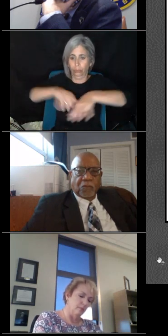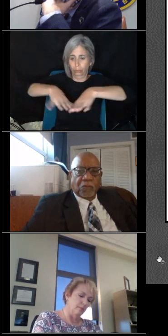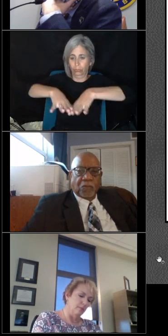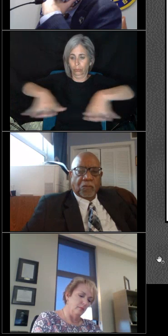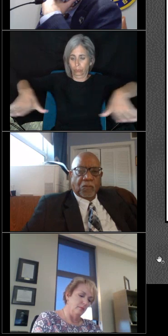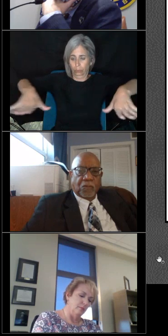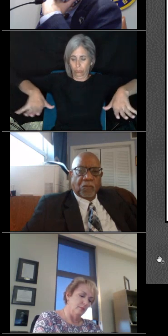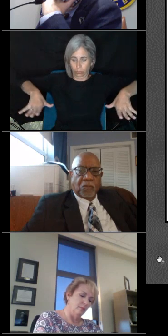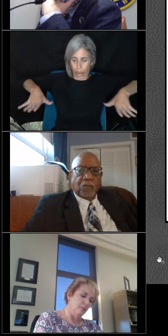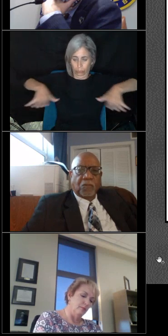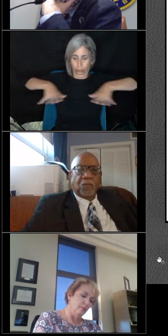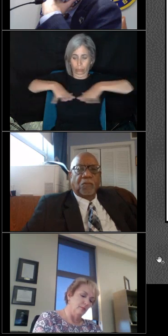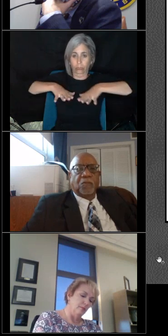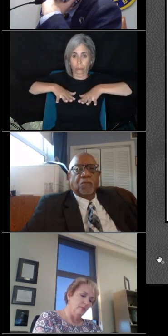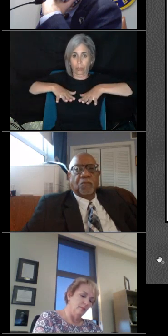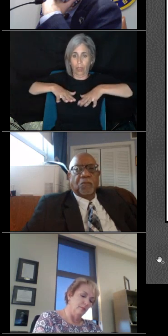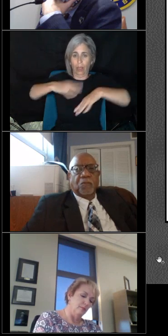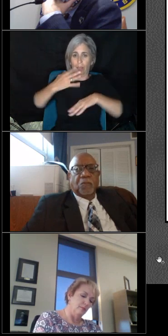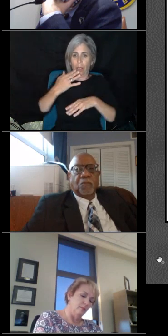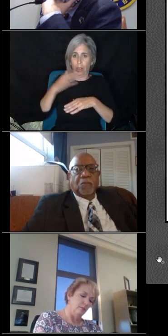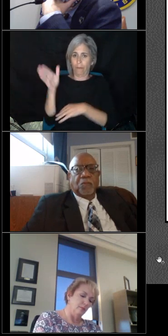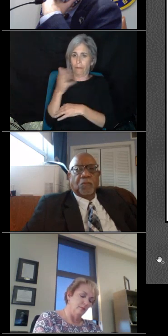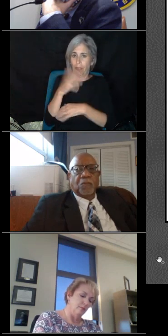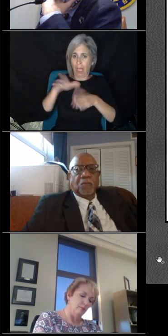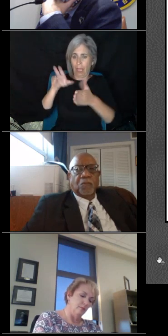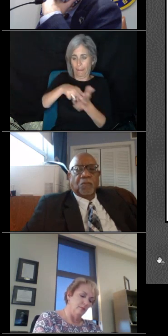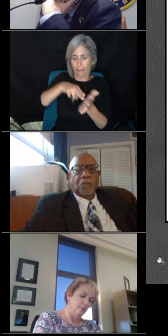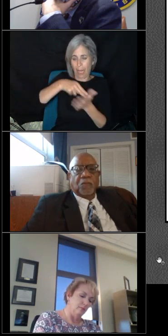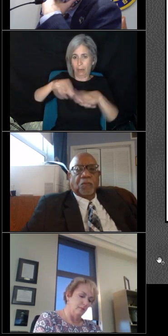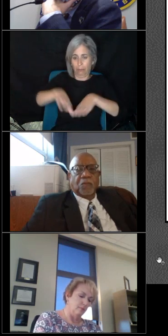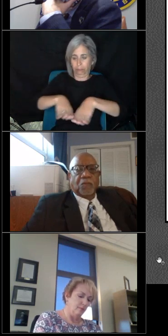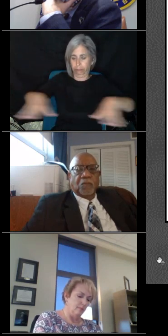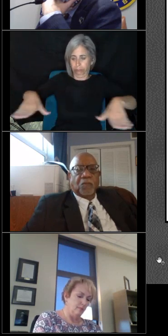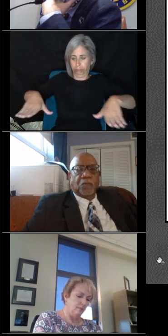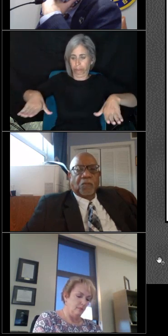crosswalks delineated, as it is today.